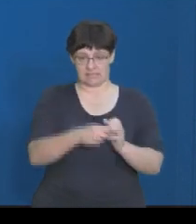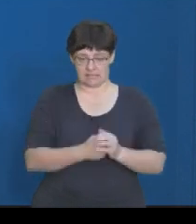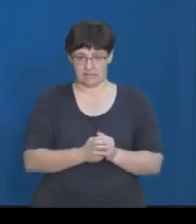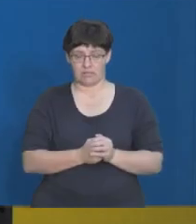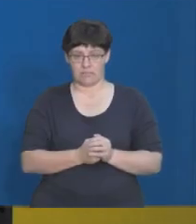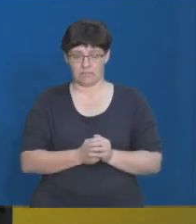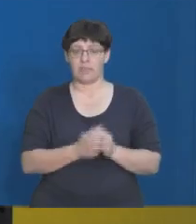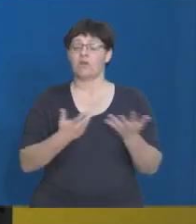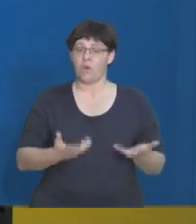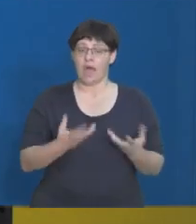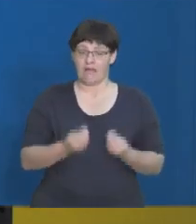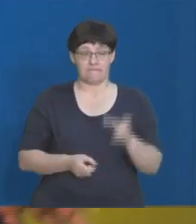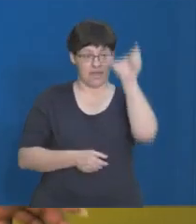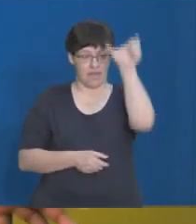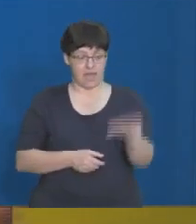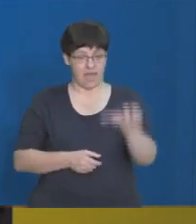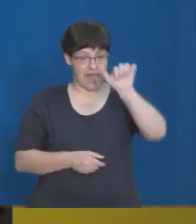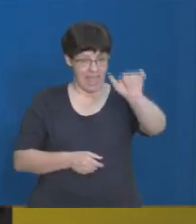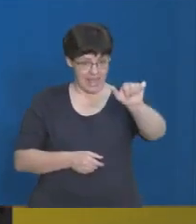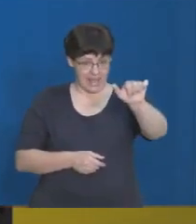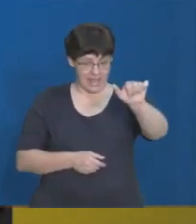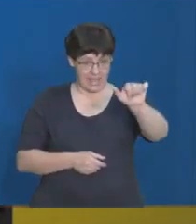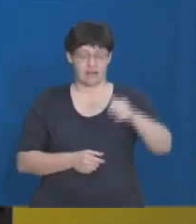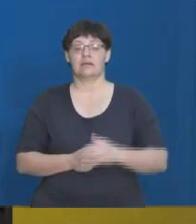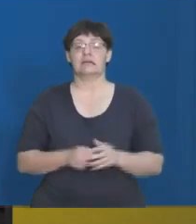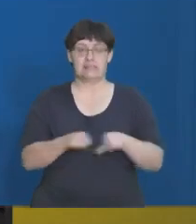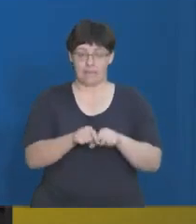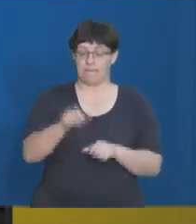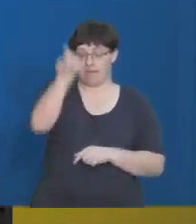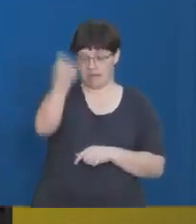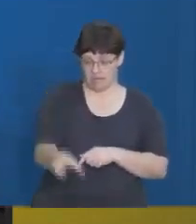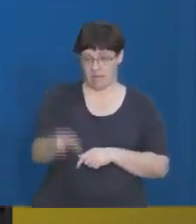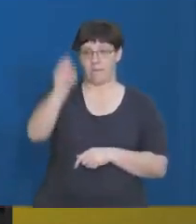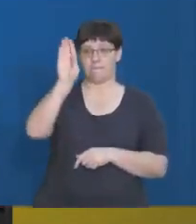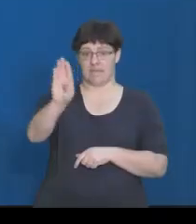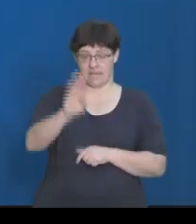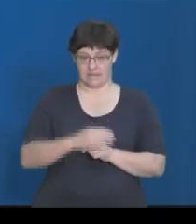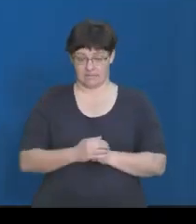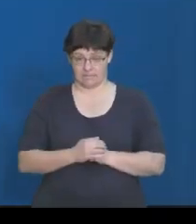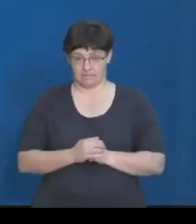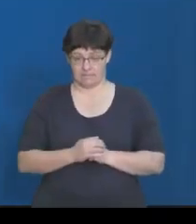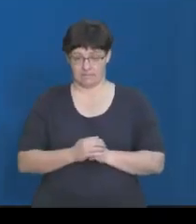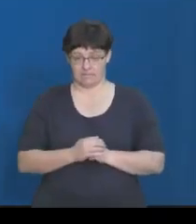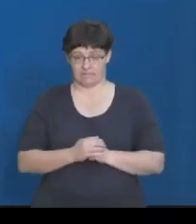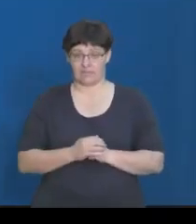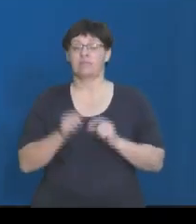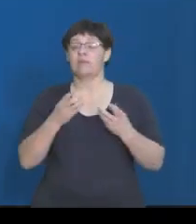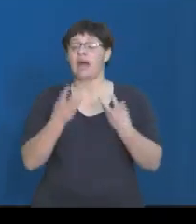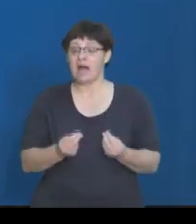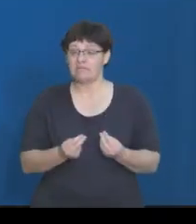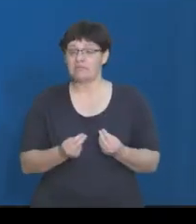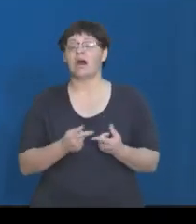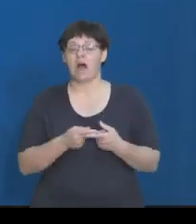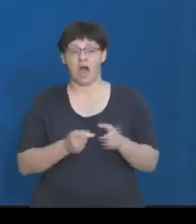2 columns. You've got column A, and then you've got column B. Right, your column A gives you the terms.